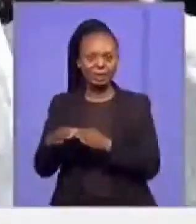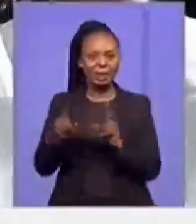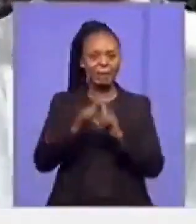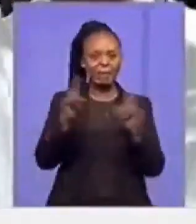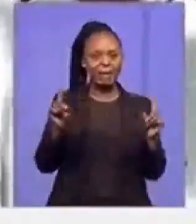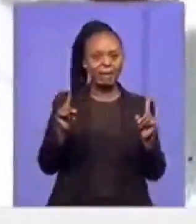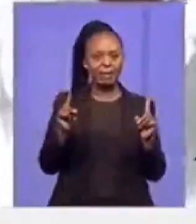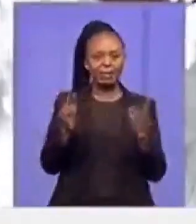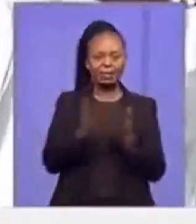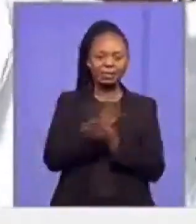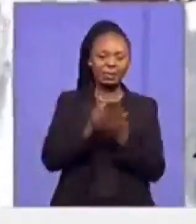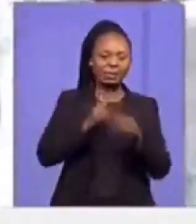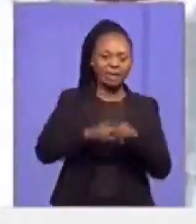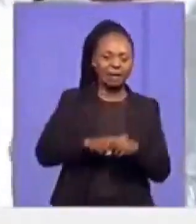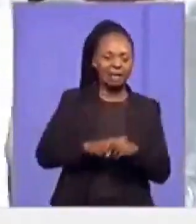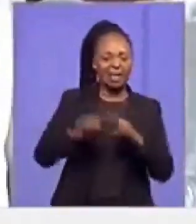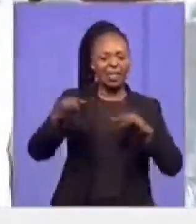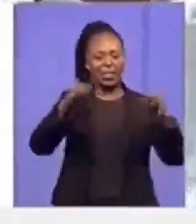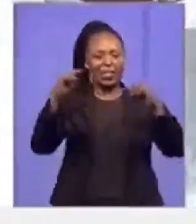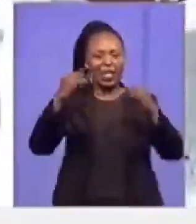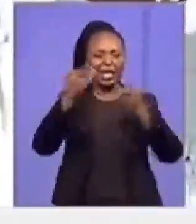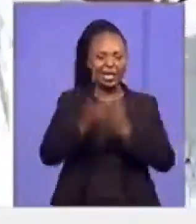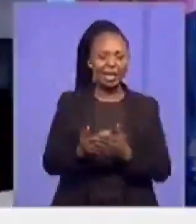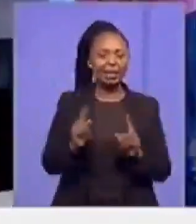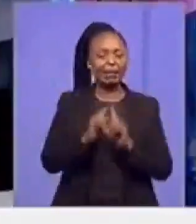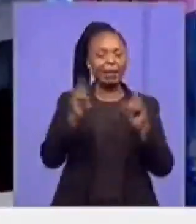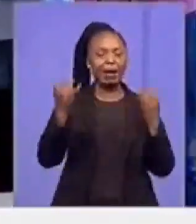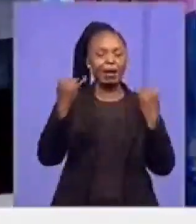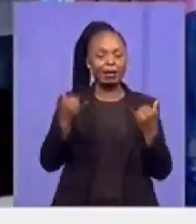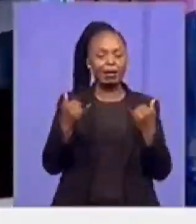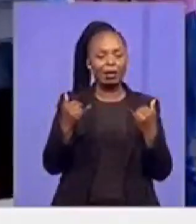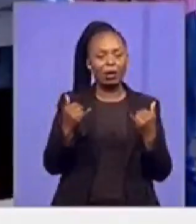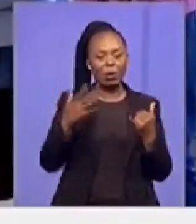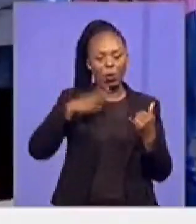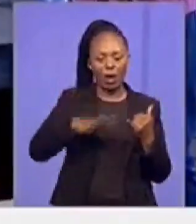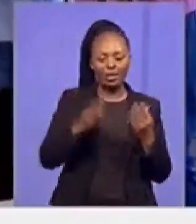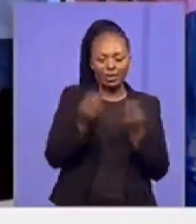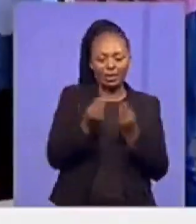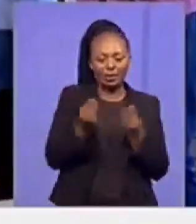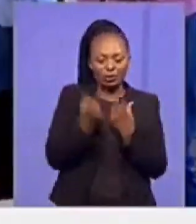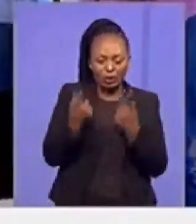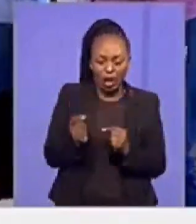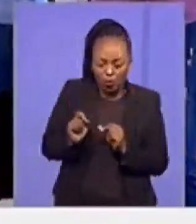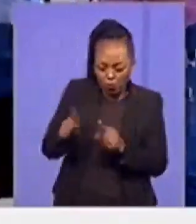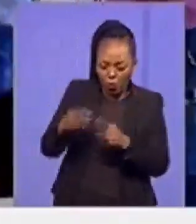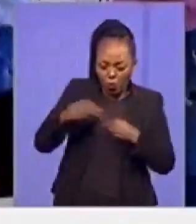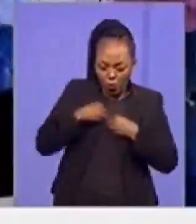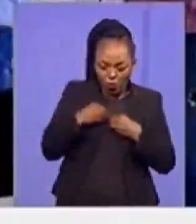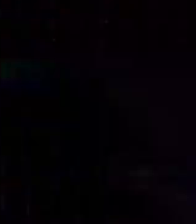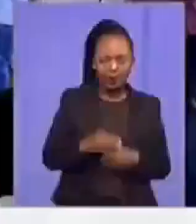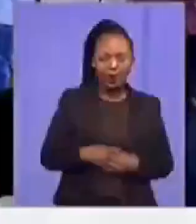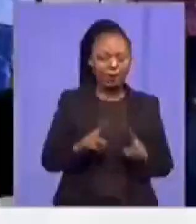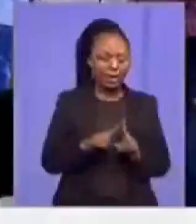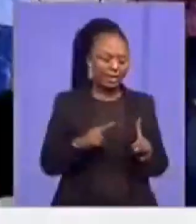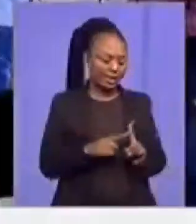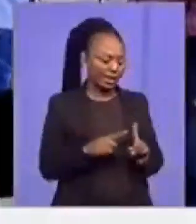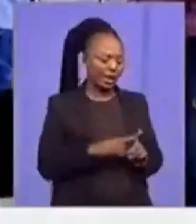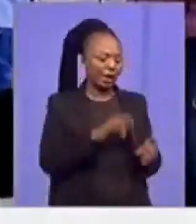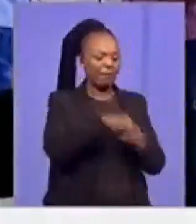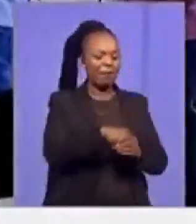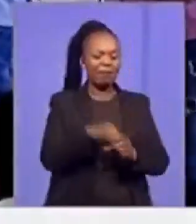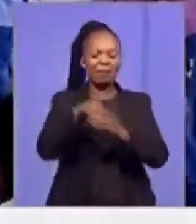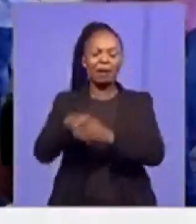ho se utlwane ka maikutlo le ka tsela eo ba batlang hore dintho di tledietswe ka tsona e le motho a le mong hara matona